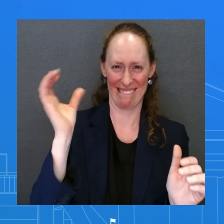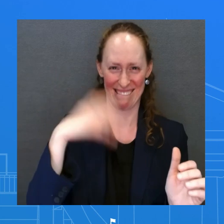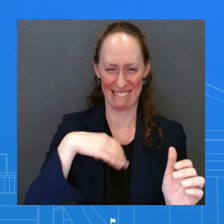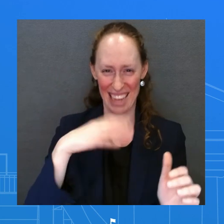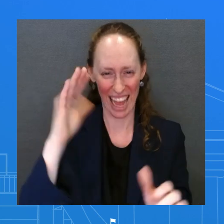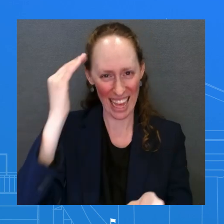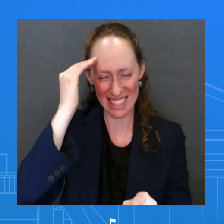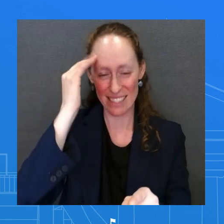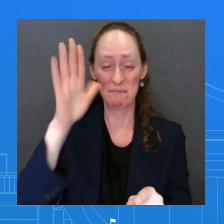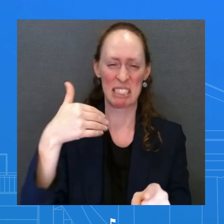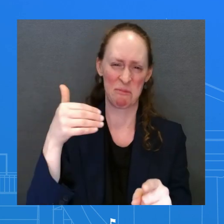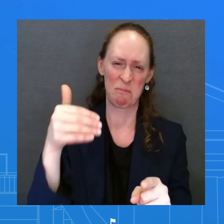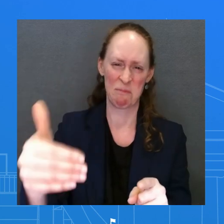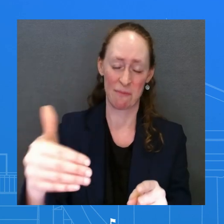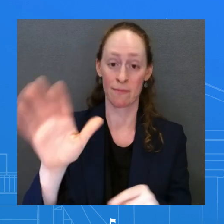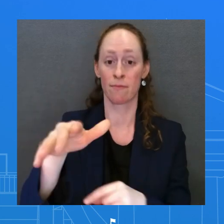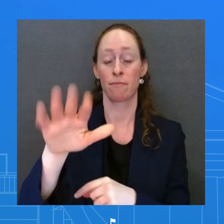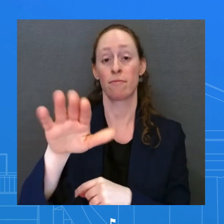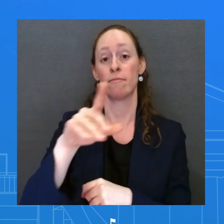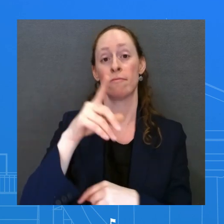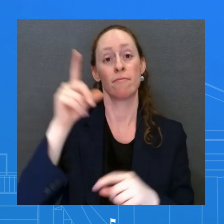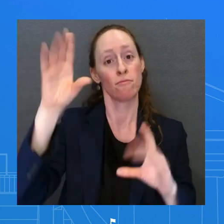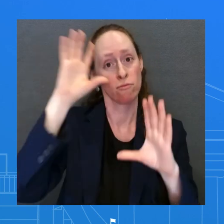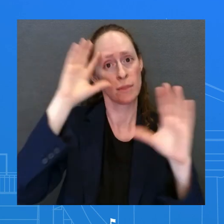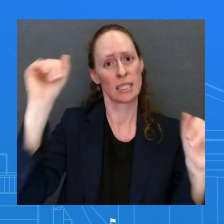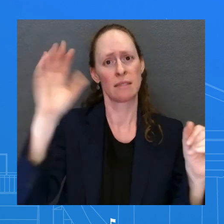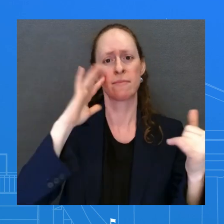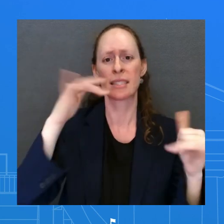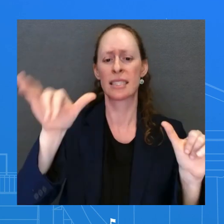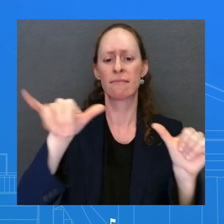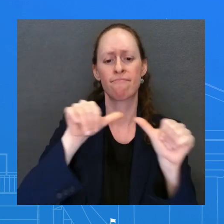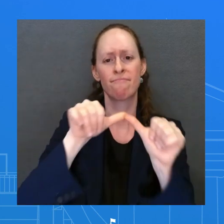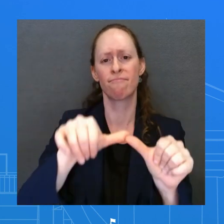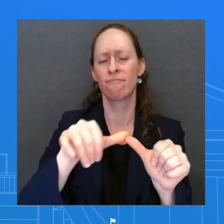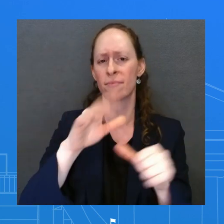continue to speak candidly. That will never change.